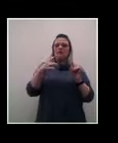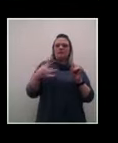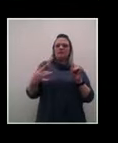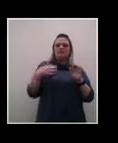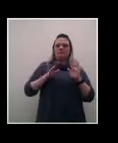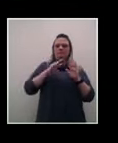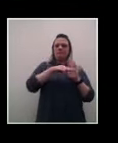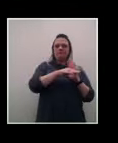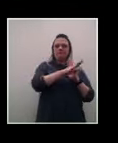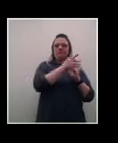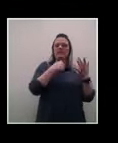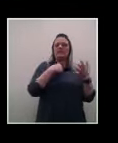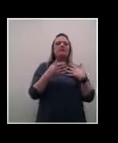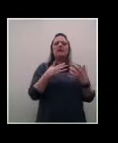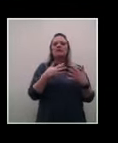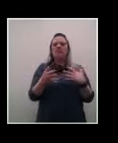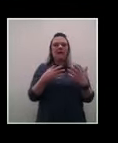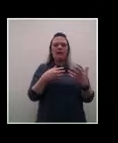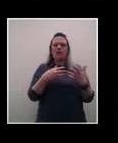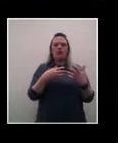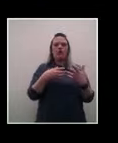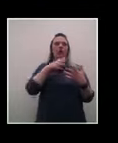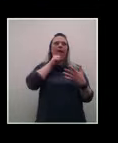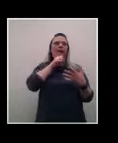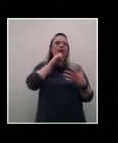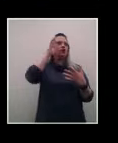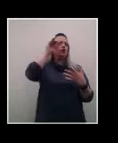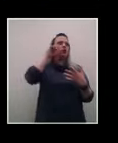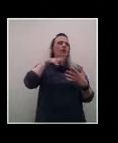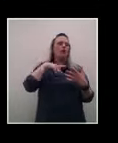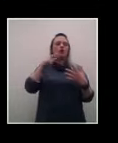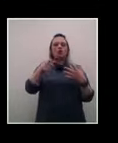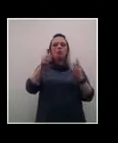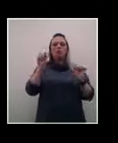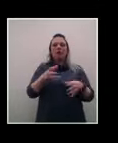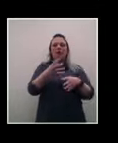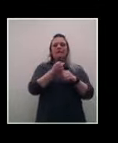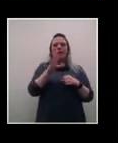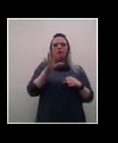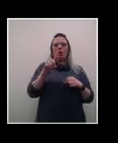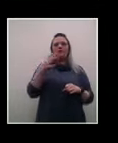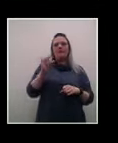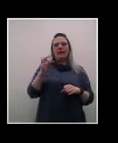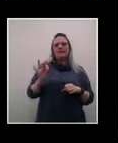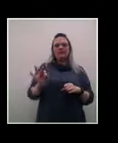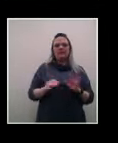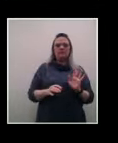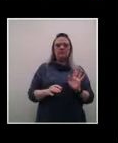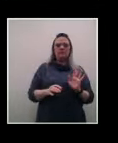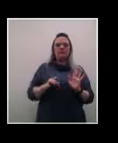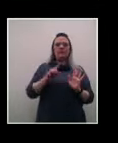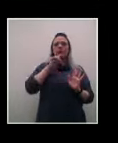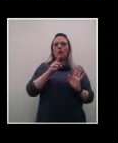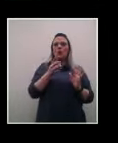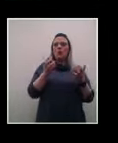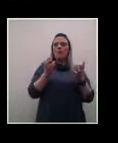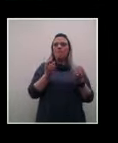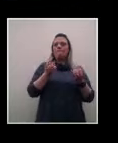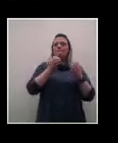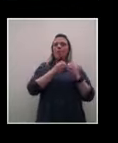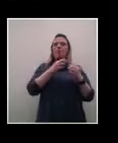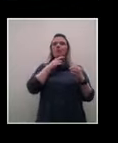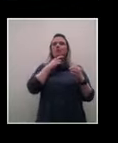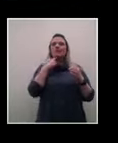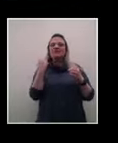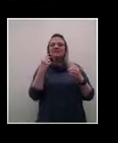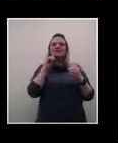really doesn't matter which age or gender you are, you can get COVID-19. You're much more susceptible to a serious illness or